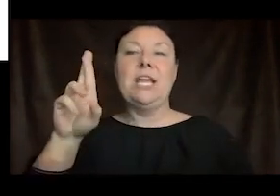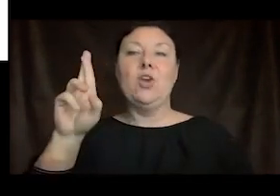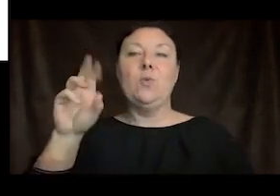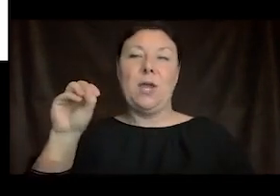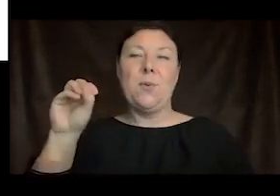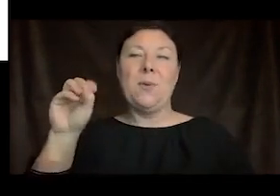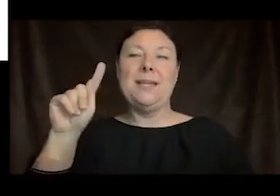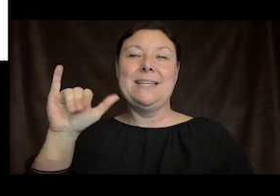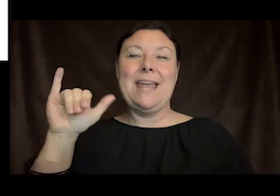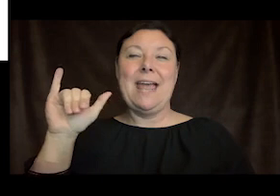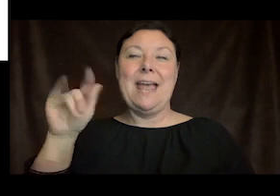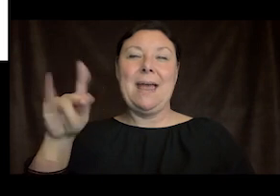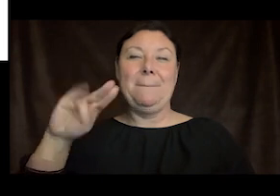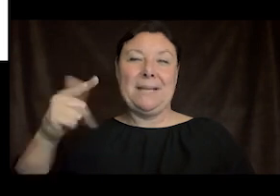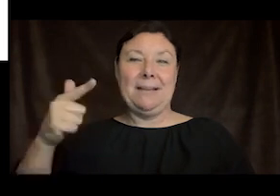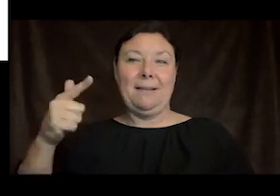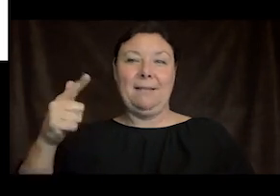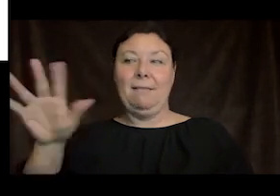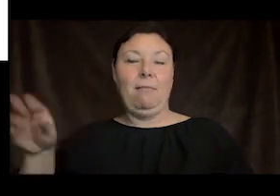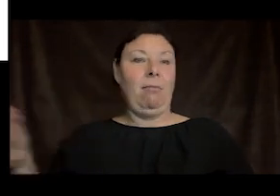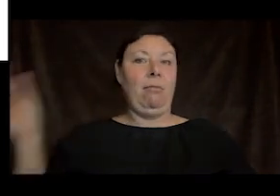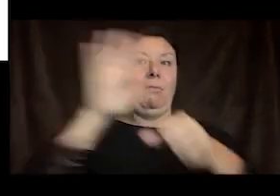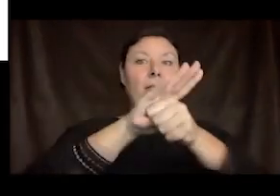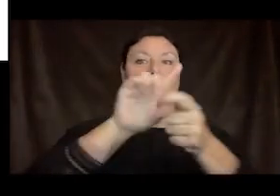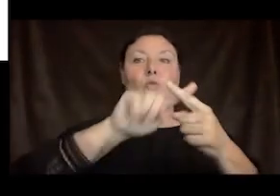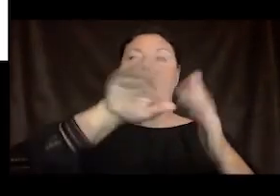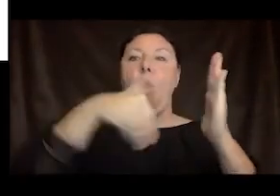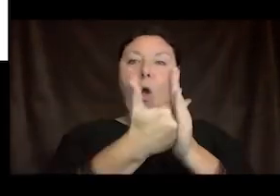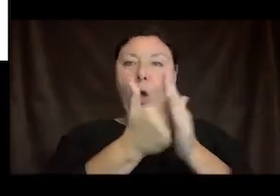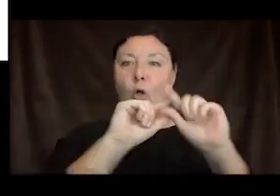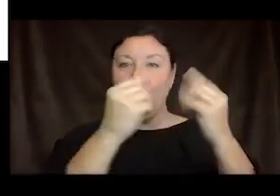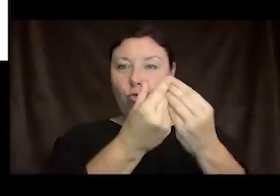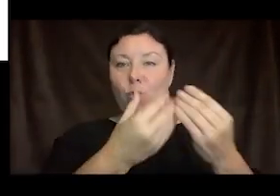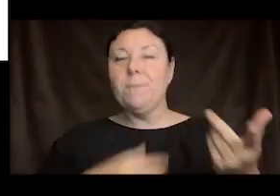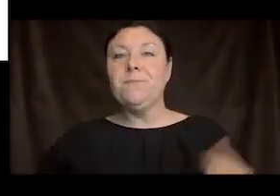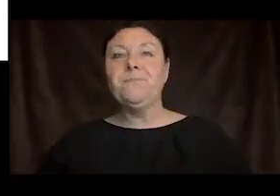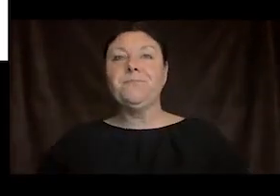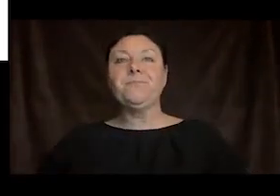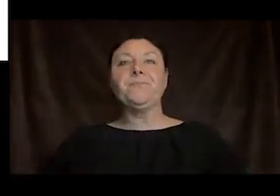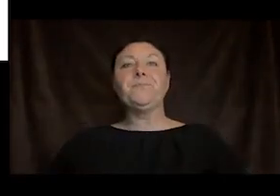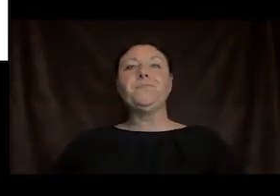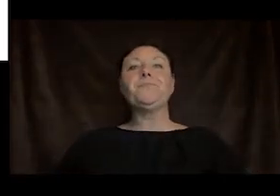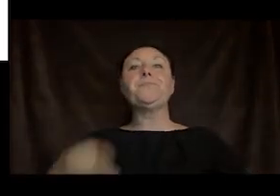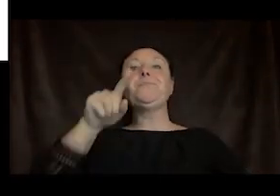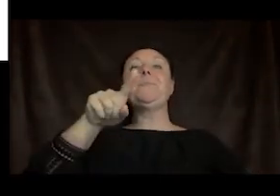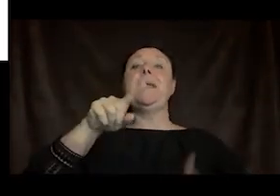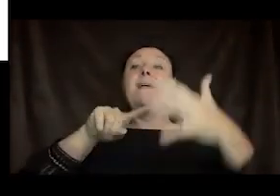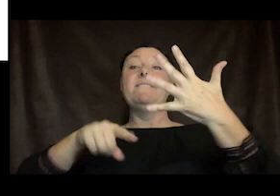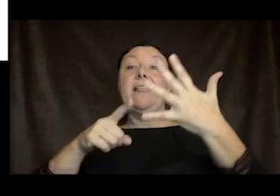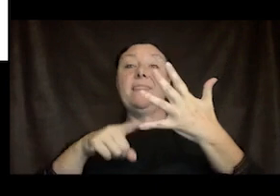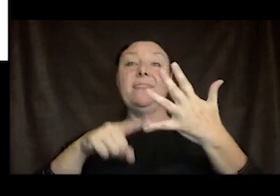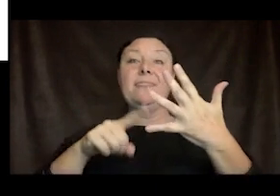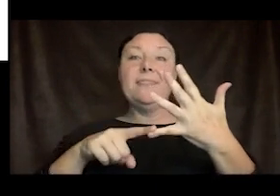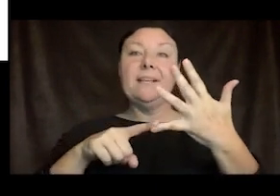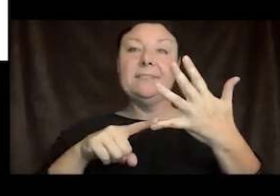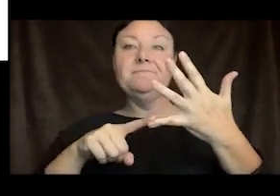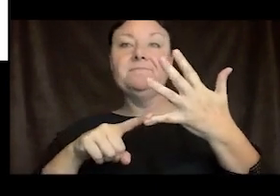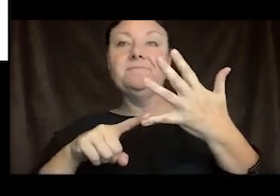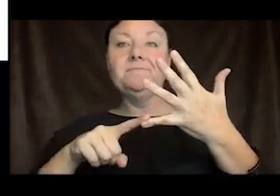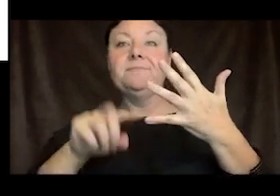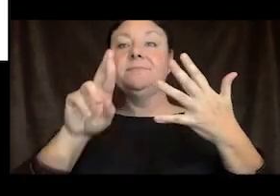The fifth step, and this is the ability to read, recast, and resolve any